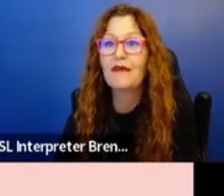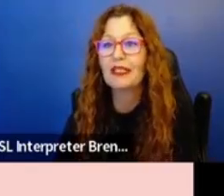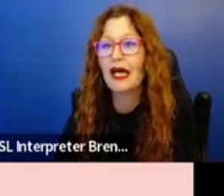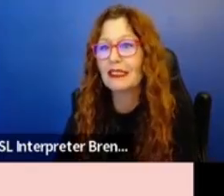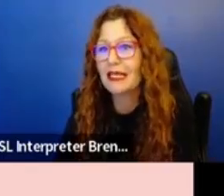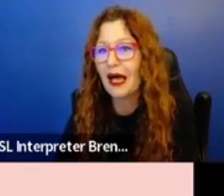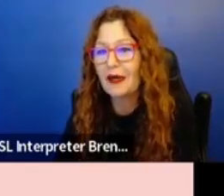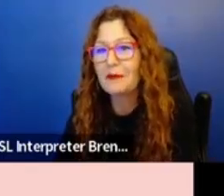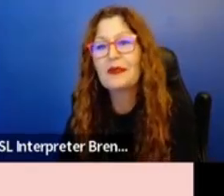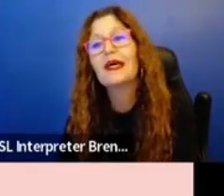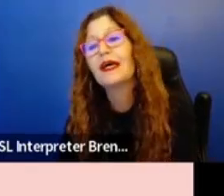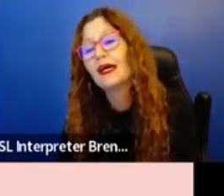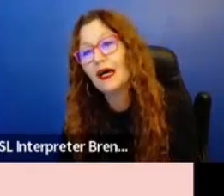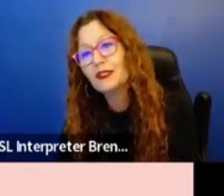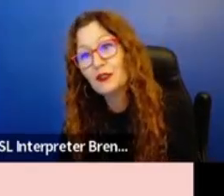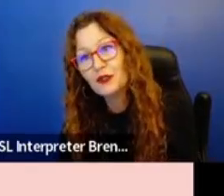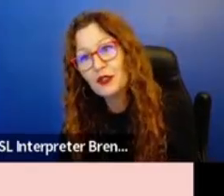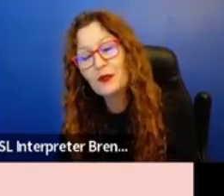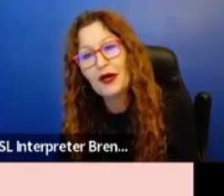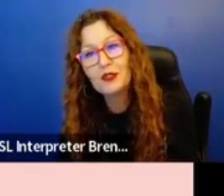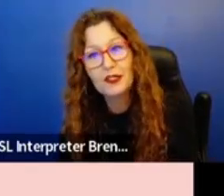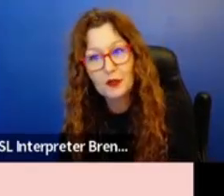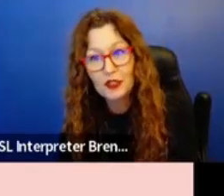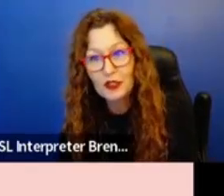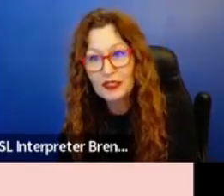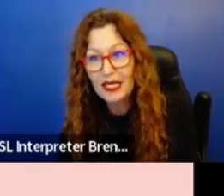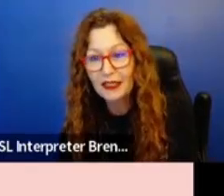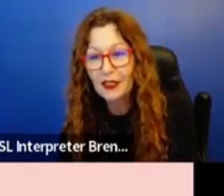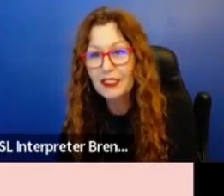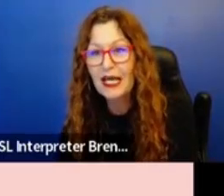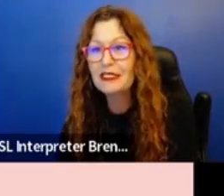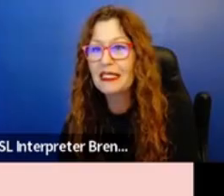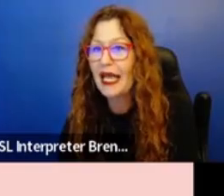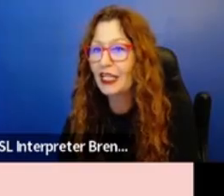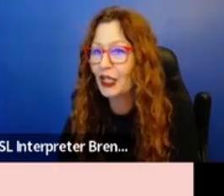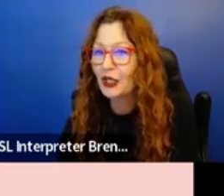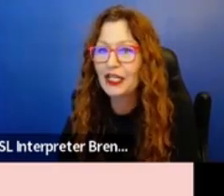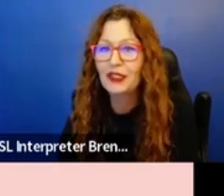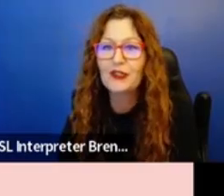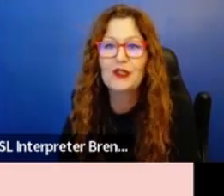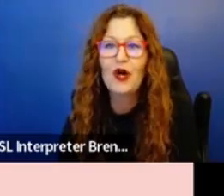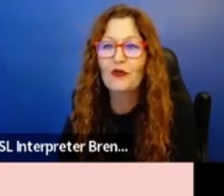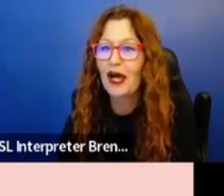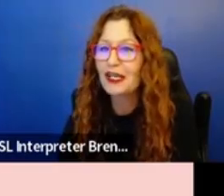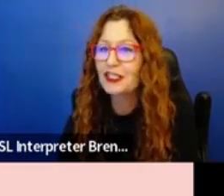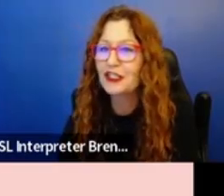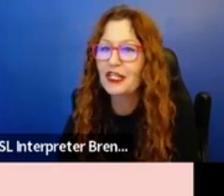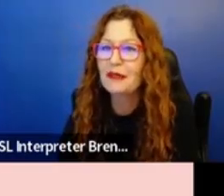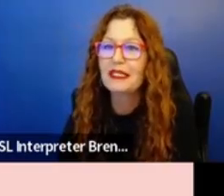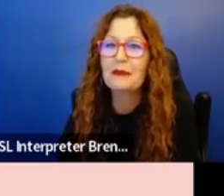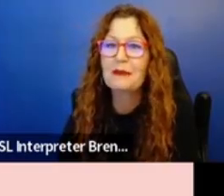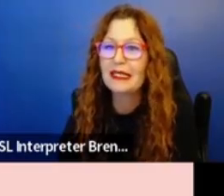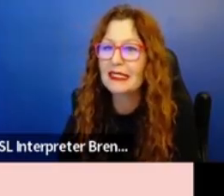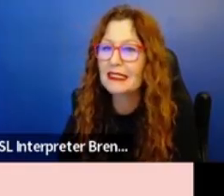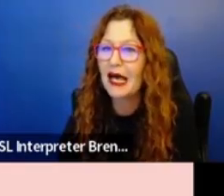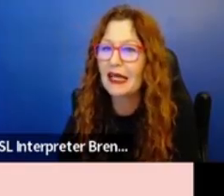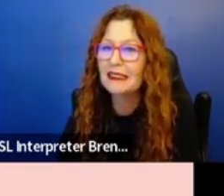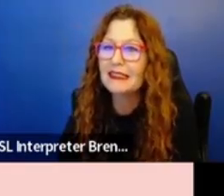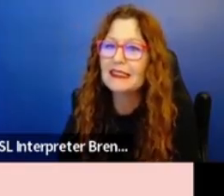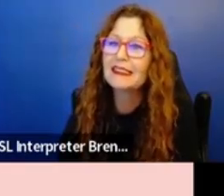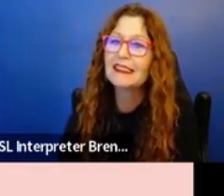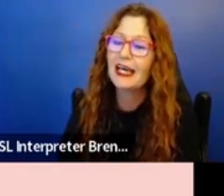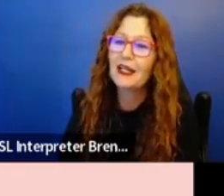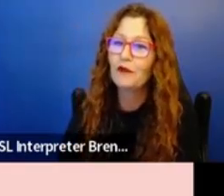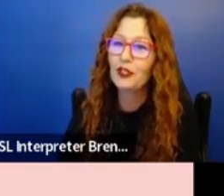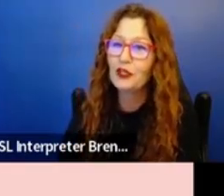don't have a lot of time to do too much, but I just want you to take time today and learn it. There's no rush. It's just going to be some basic